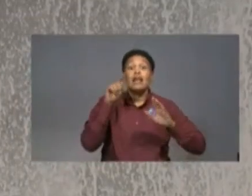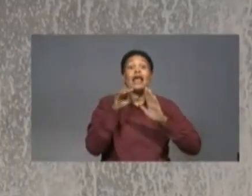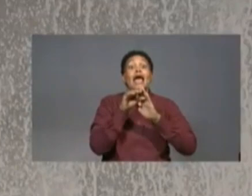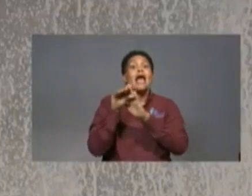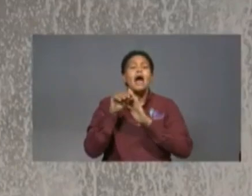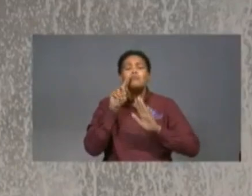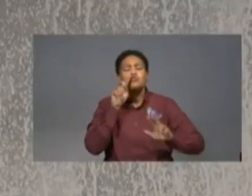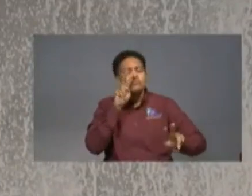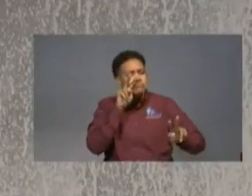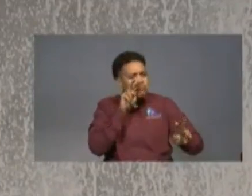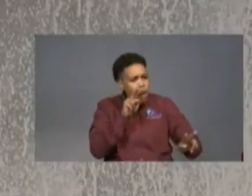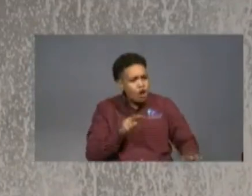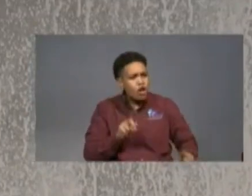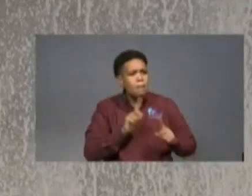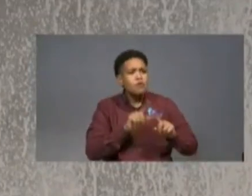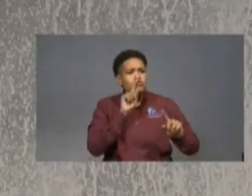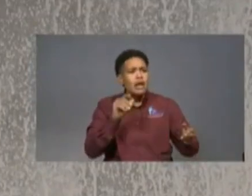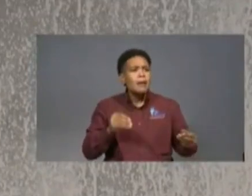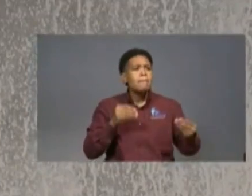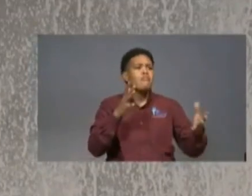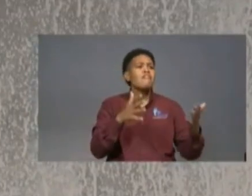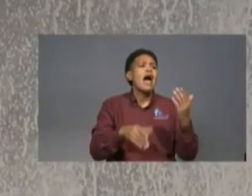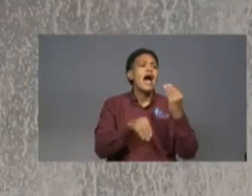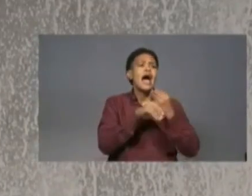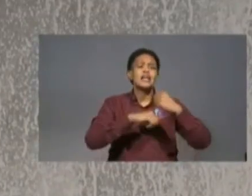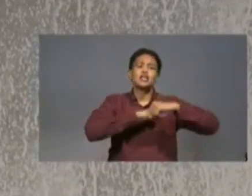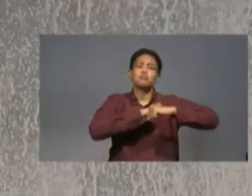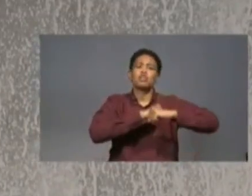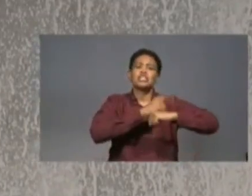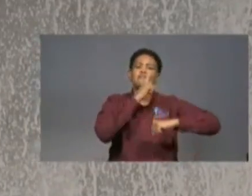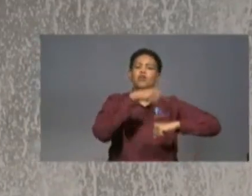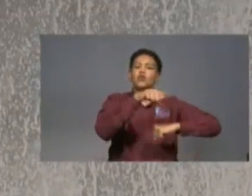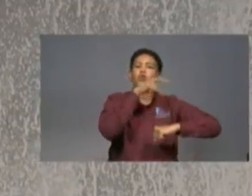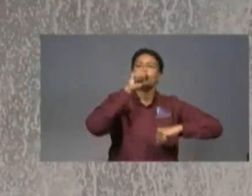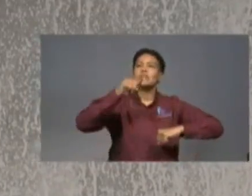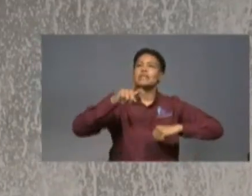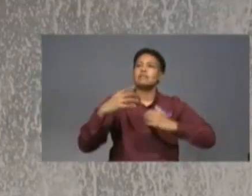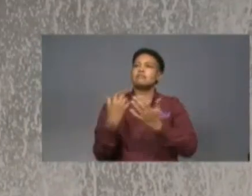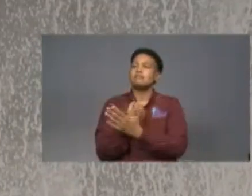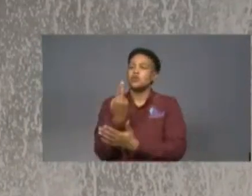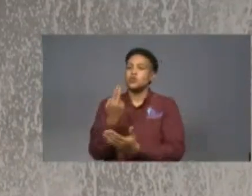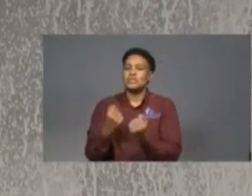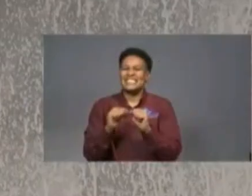to monitor and to provide added protection to those who use the system. Now, as it